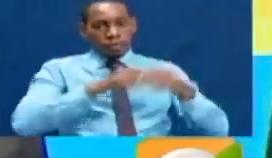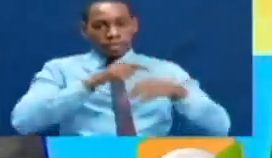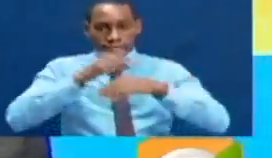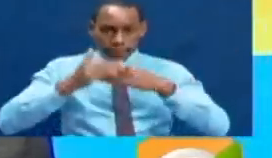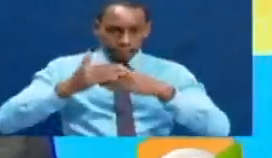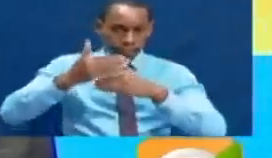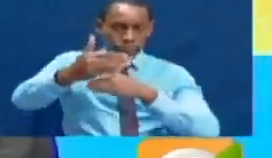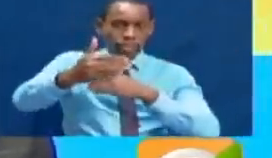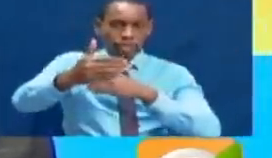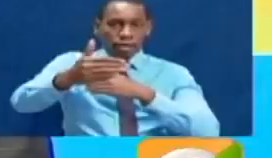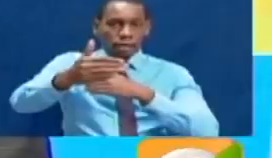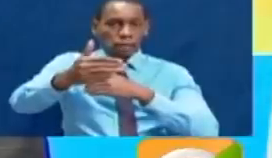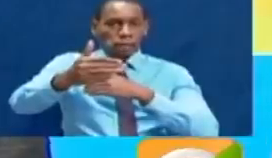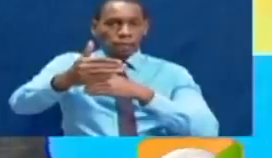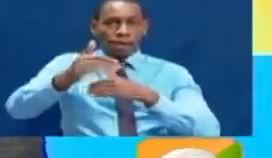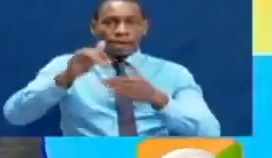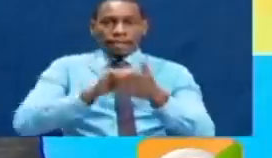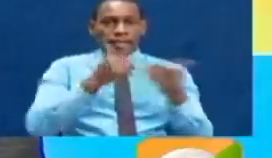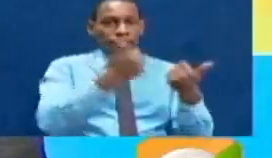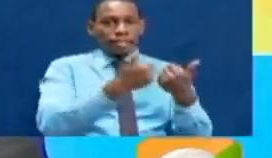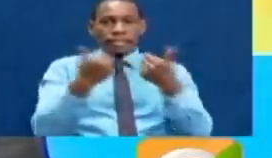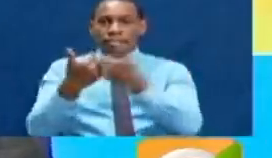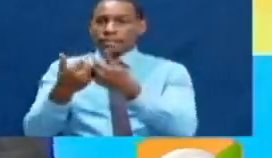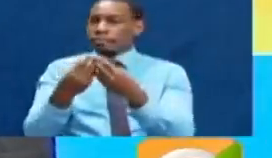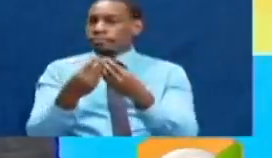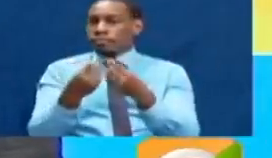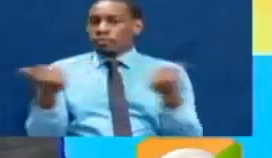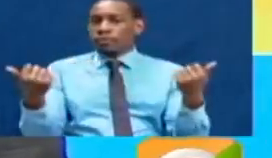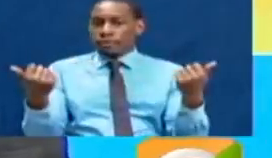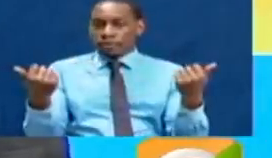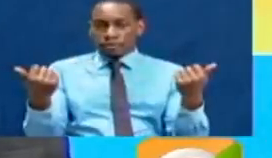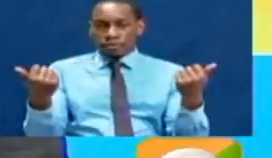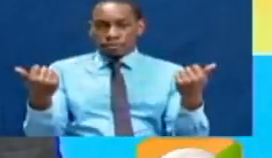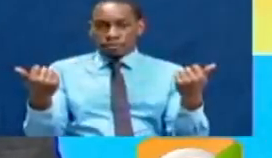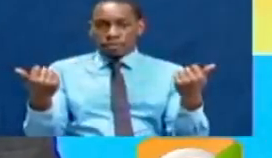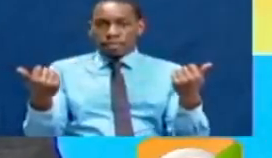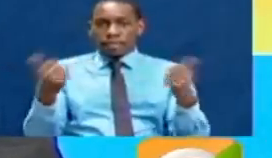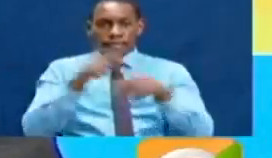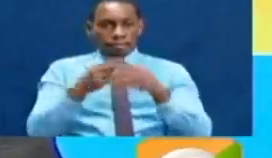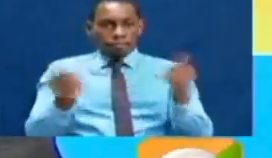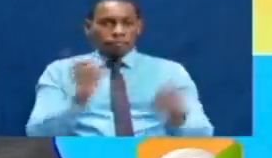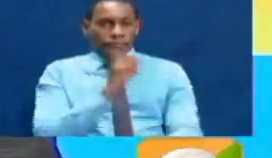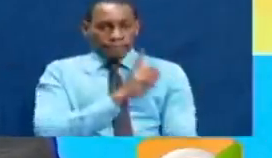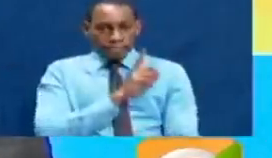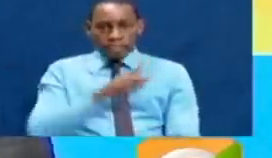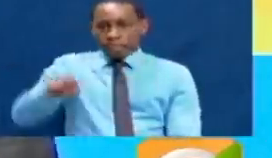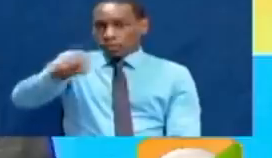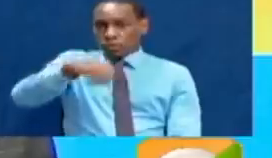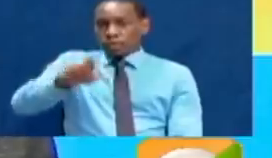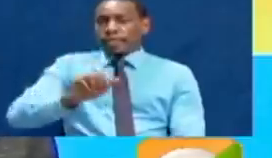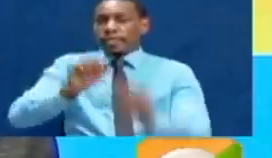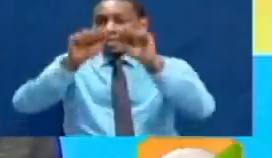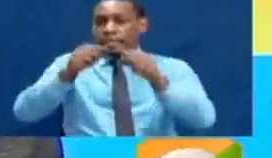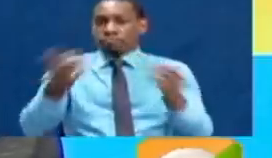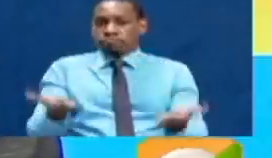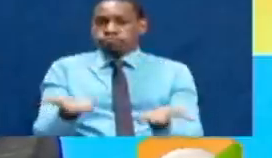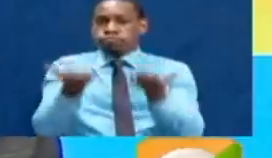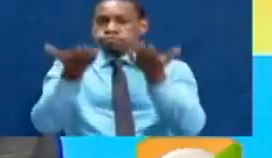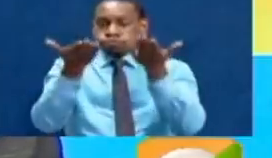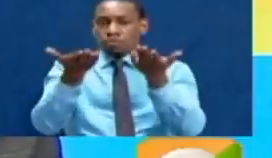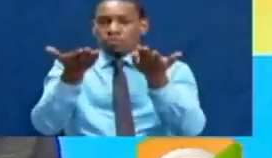forward, this constraint will be removed. When it is removed, we will be able to scale